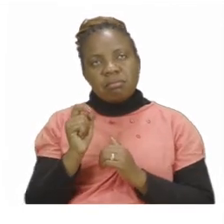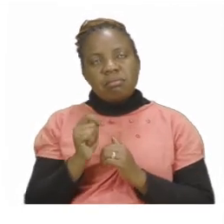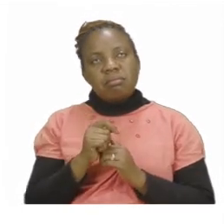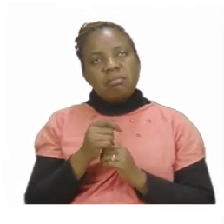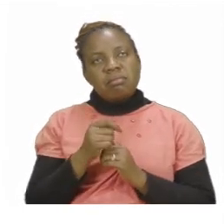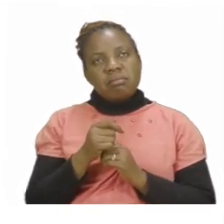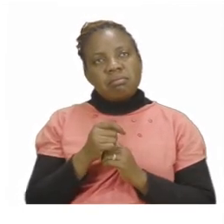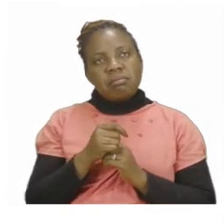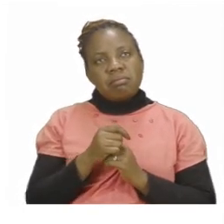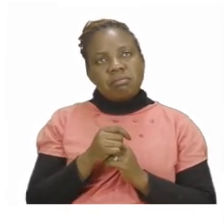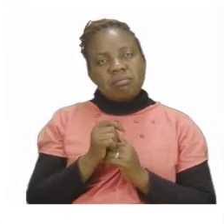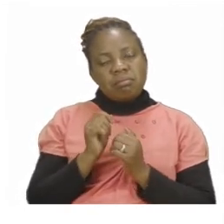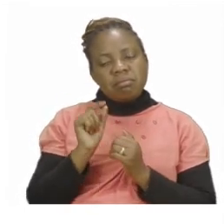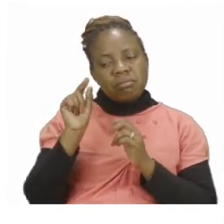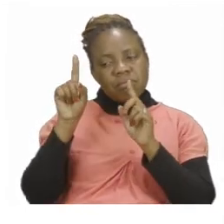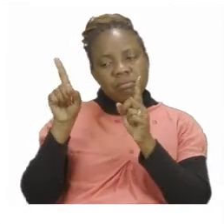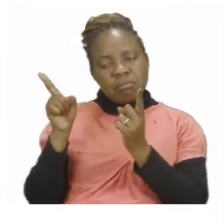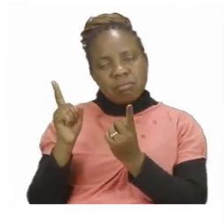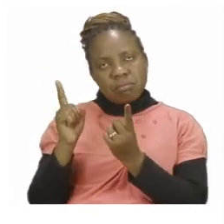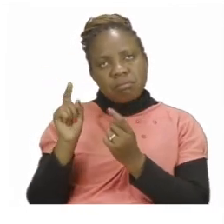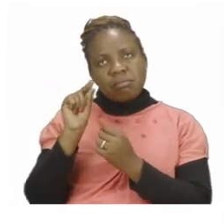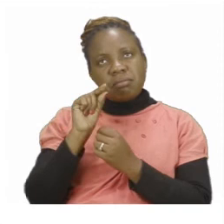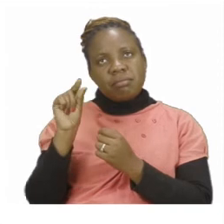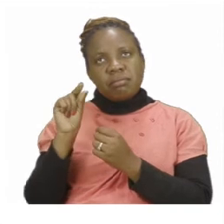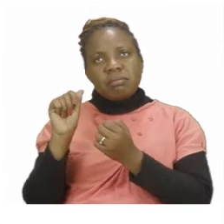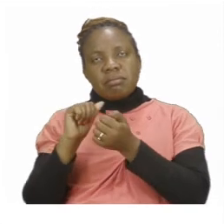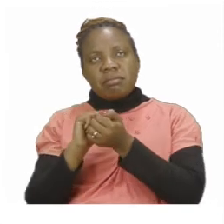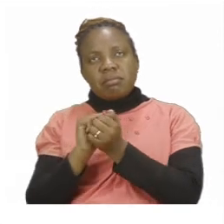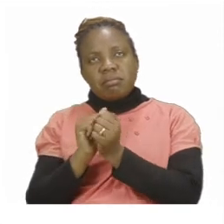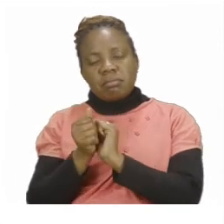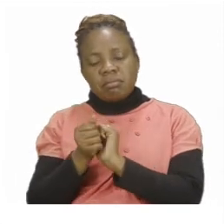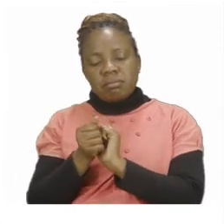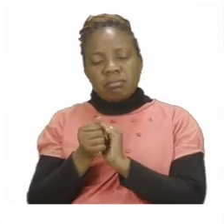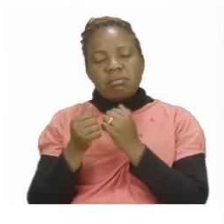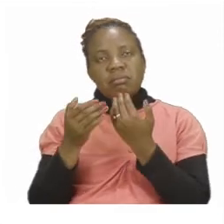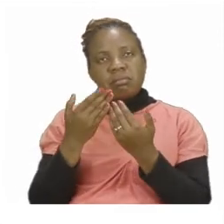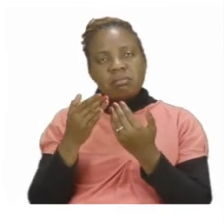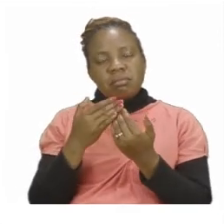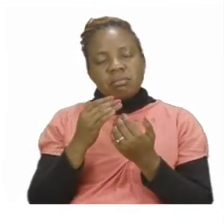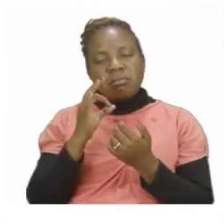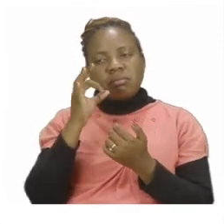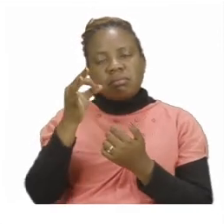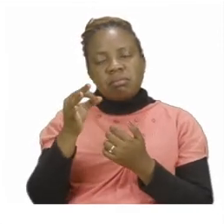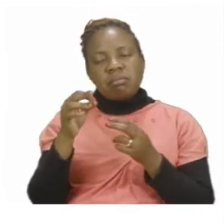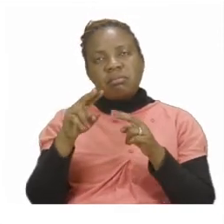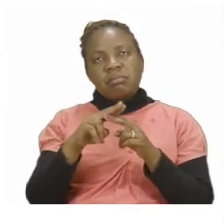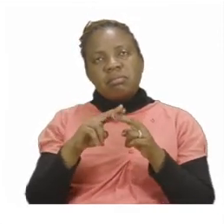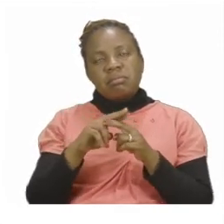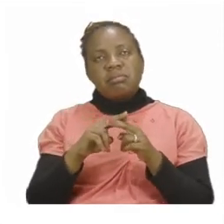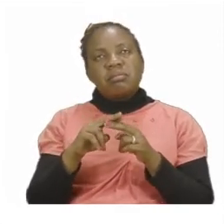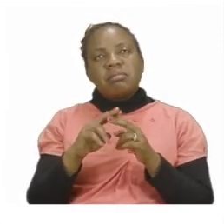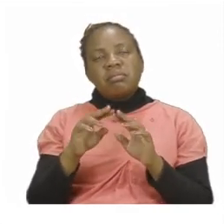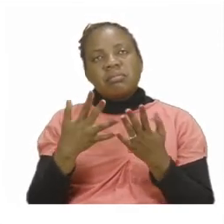that you have to turn into the simple future tense. So what